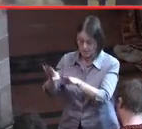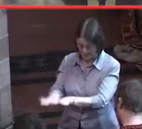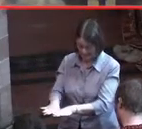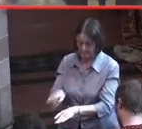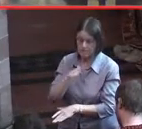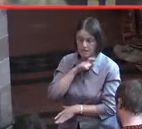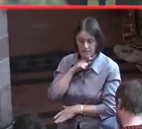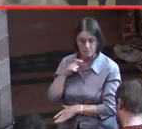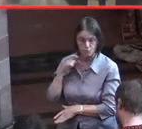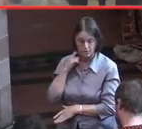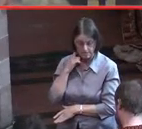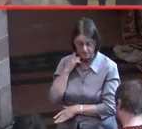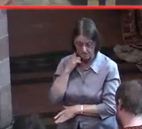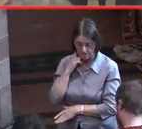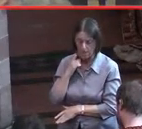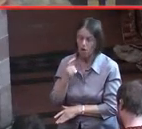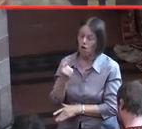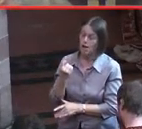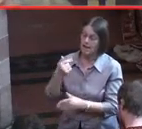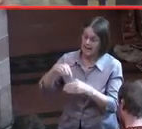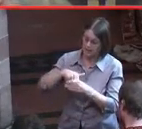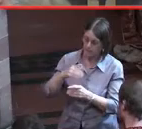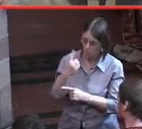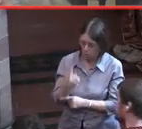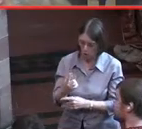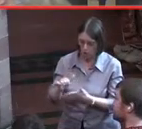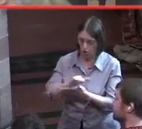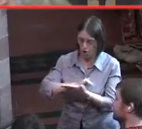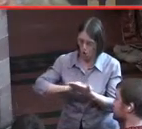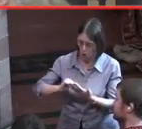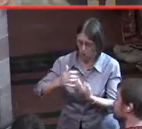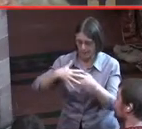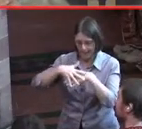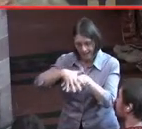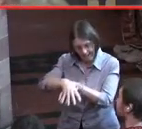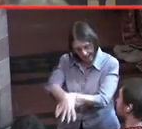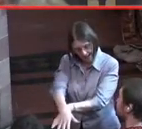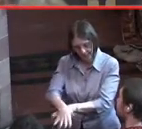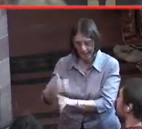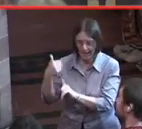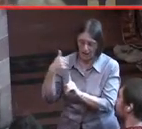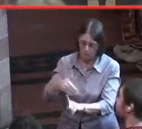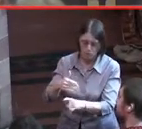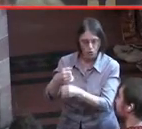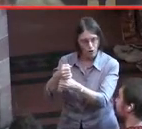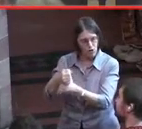one holy Catholic and Apostolic Church of Christ.